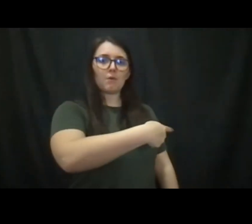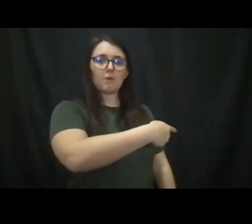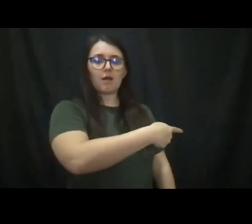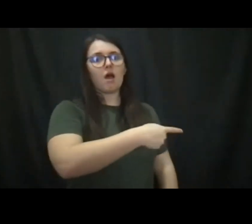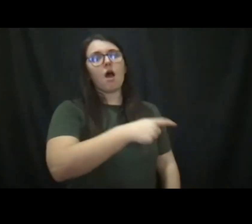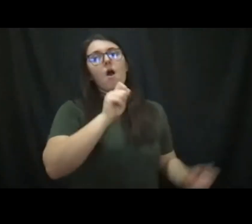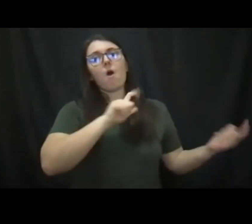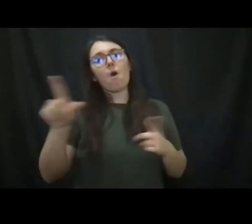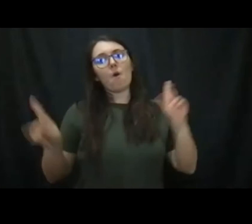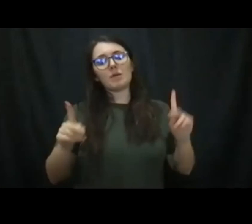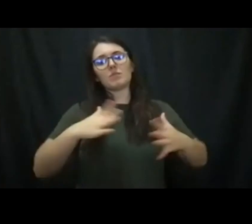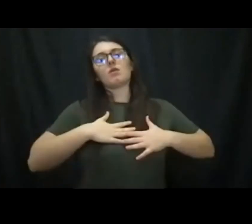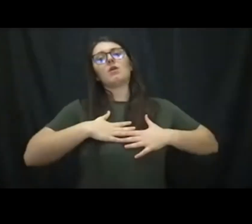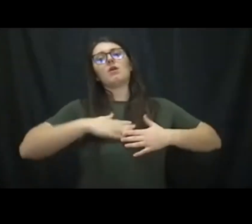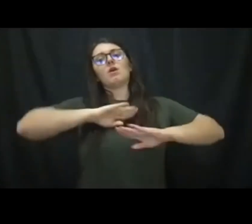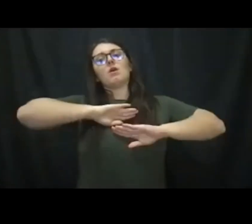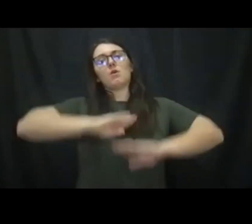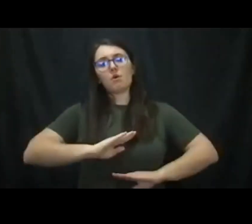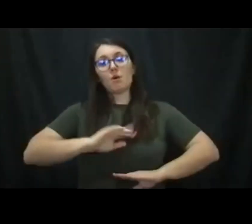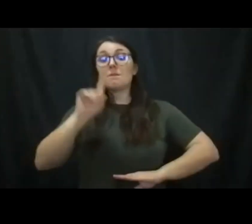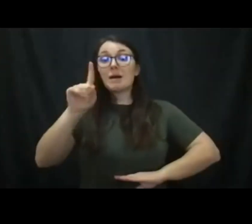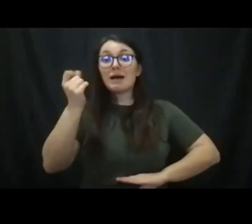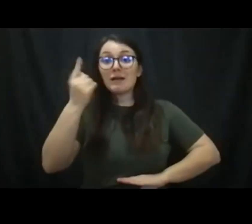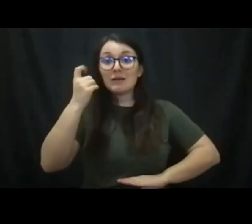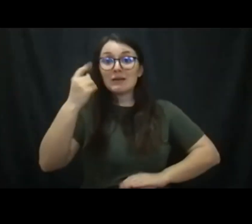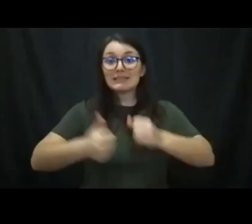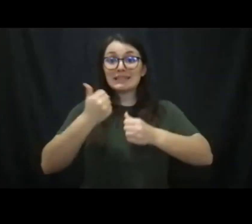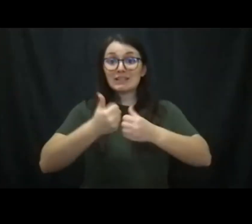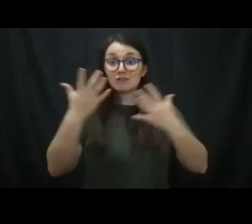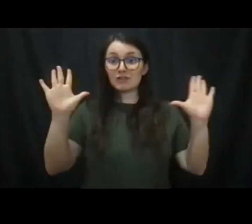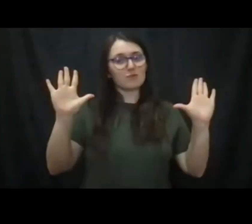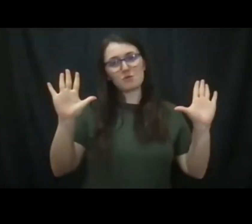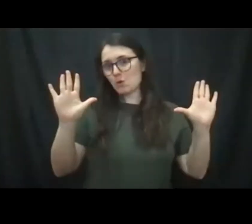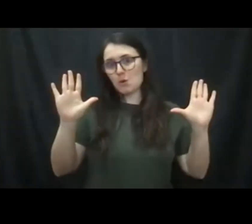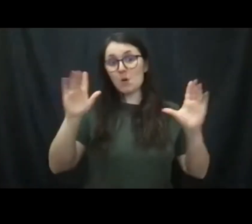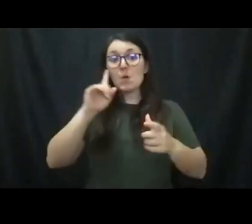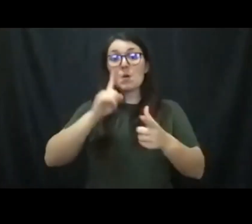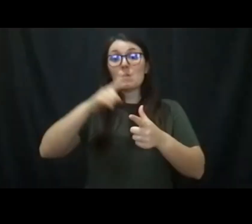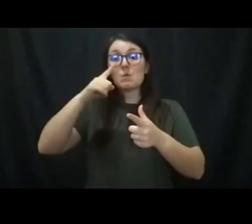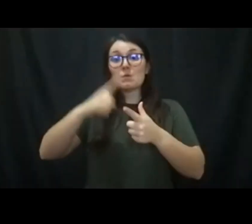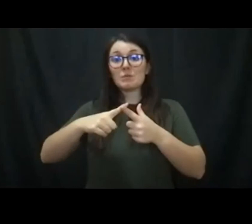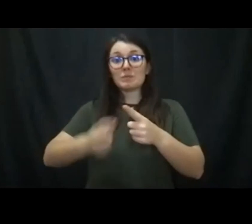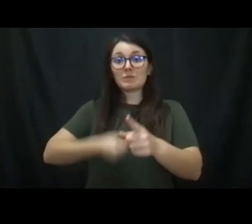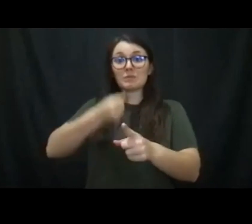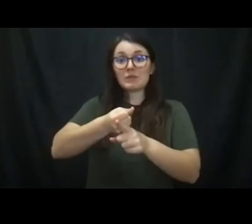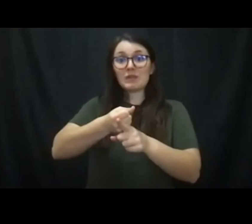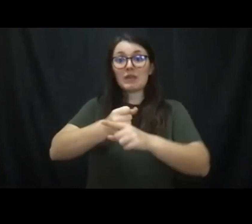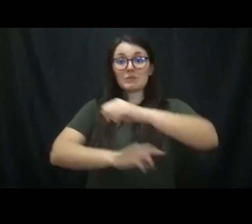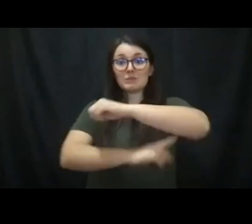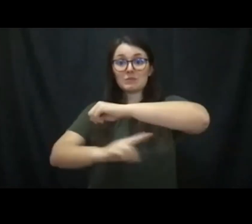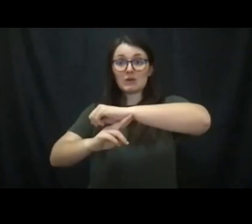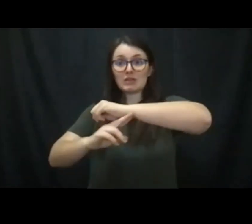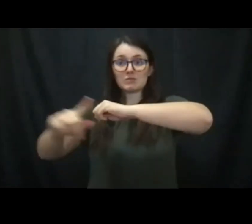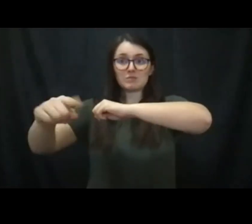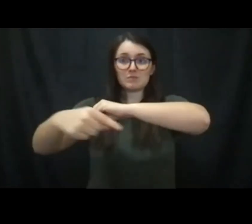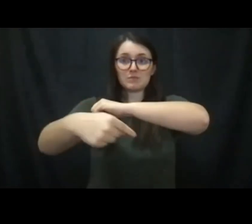the danger wasn't over yet. When Humphrey arrived at the little bridge, he stopped. He was afraid to go under it. He couldn't